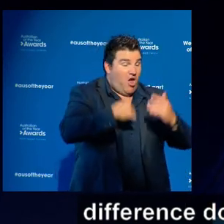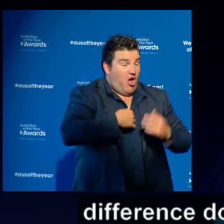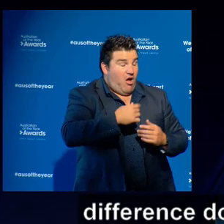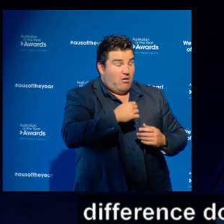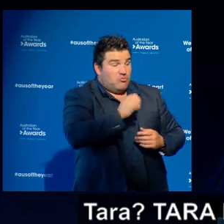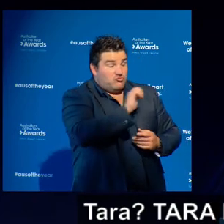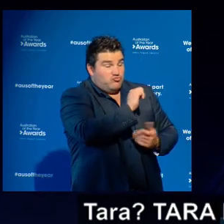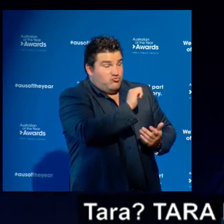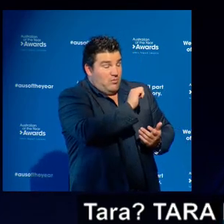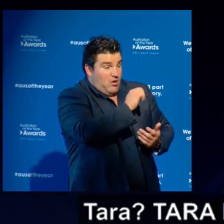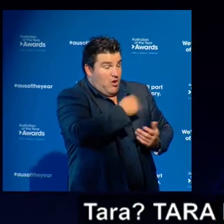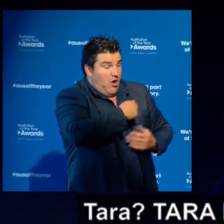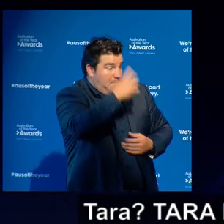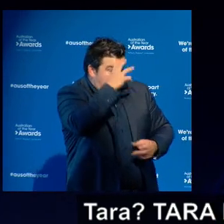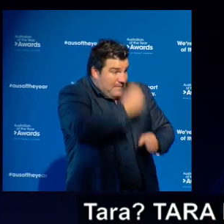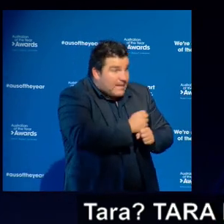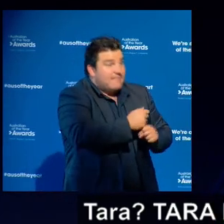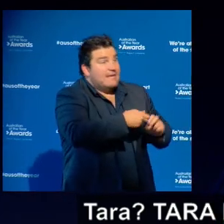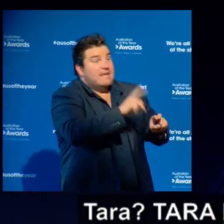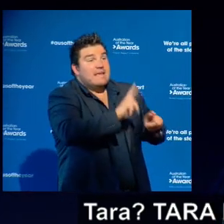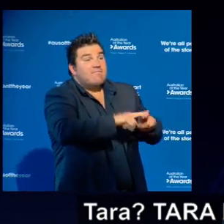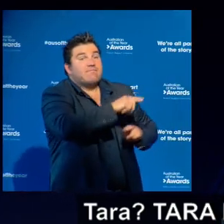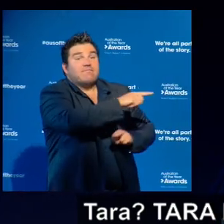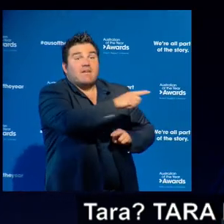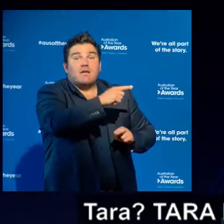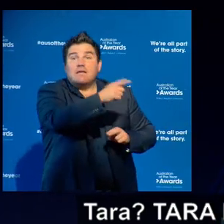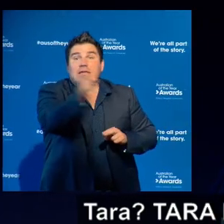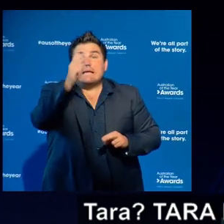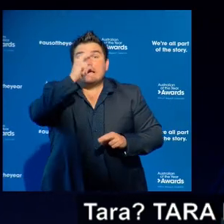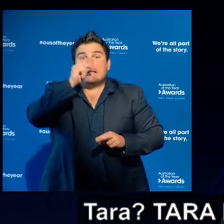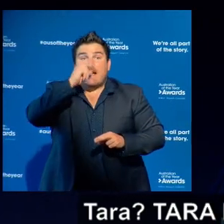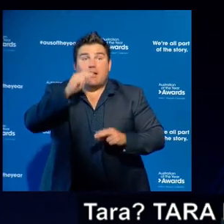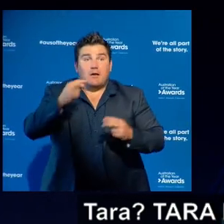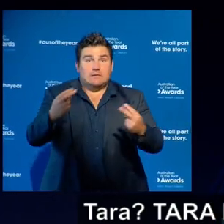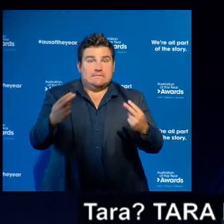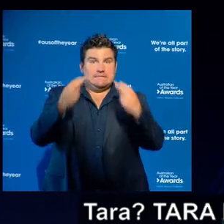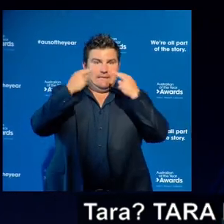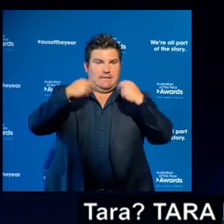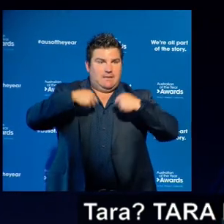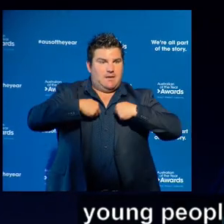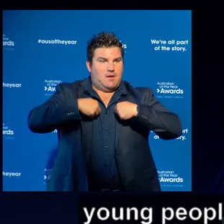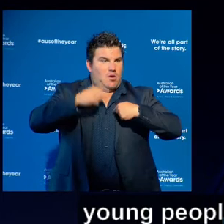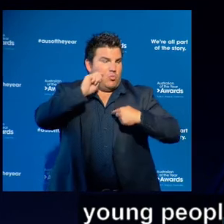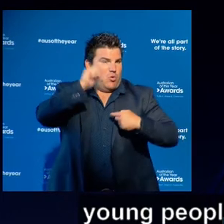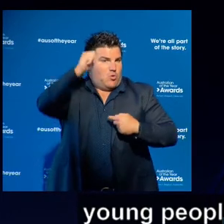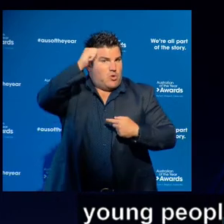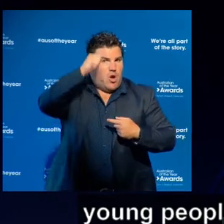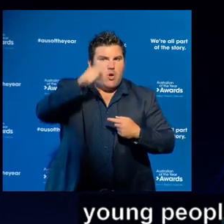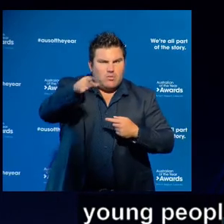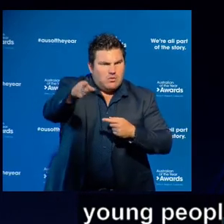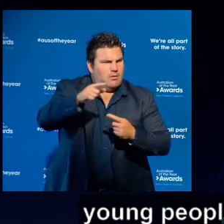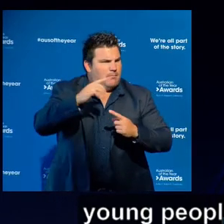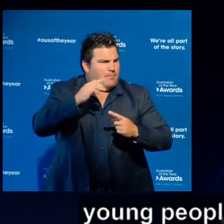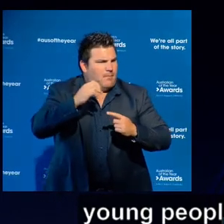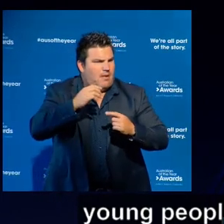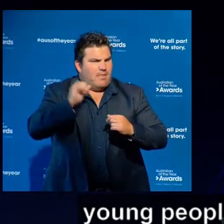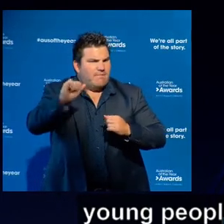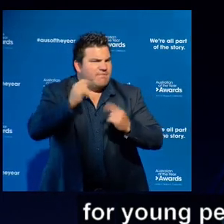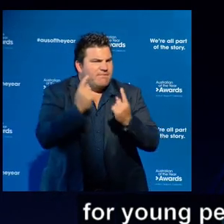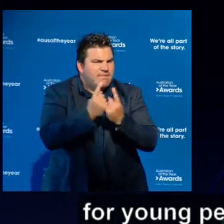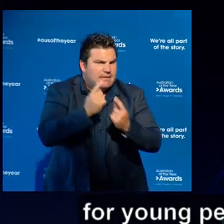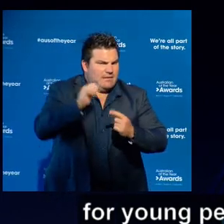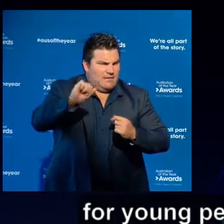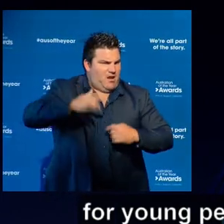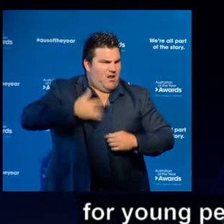that is going to help spread the message for young people and get their voices heard for things that matter to them, things like mental